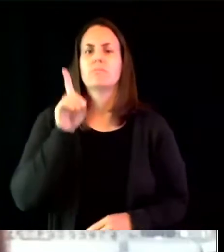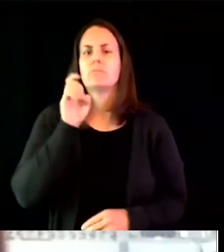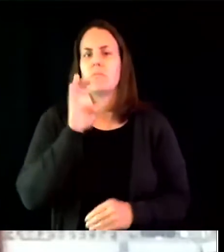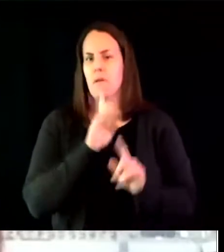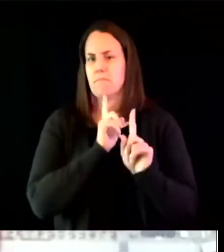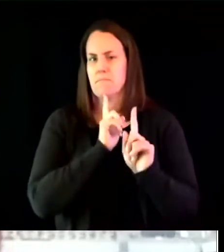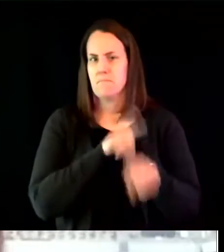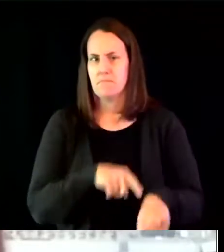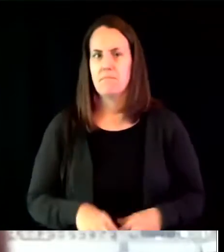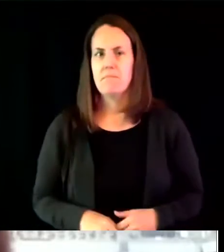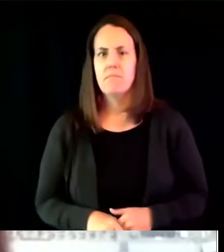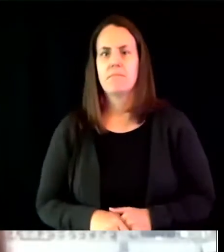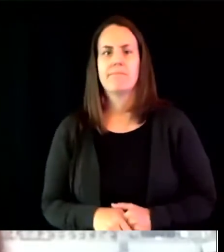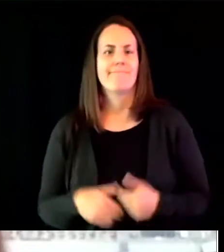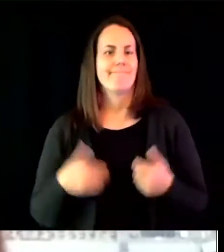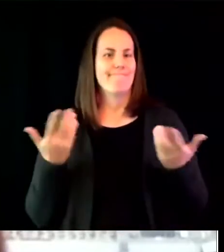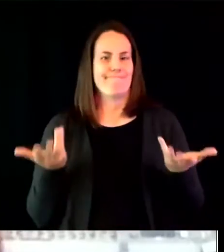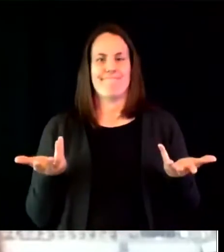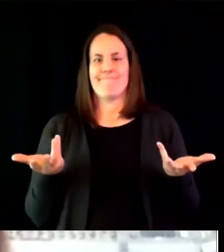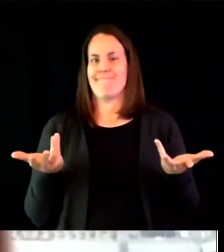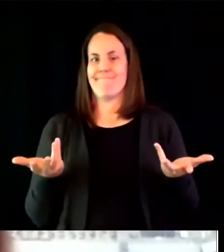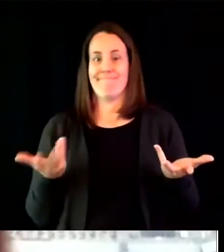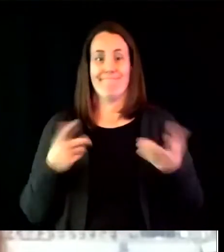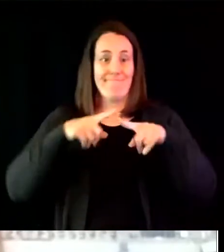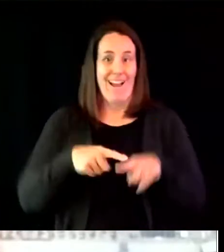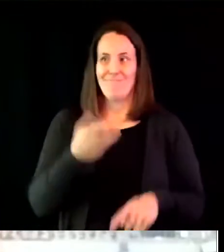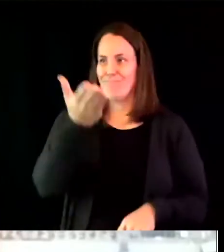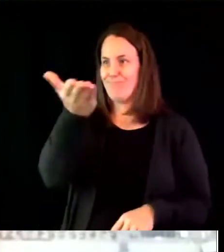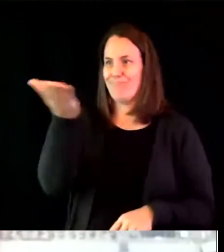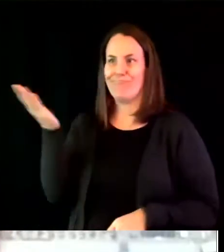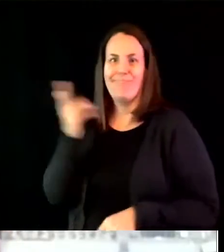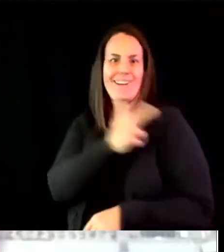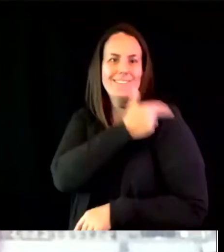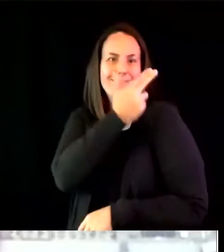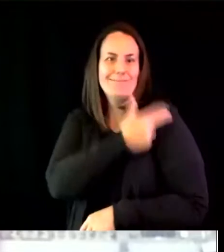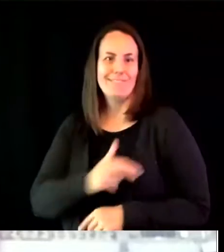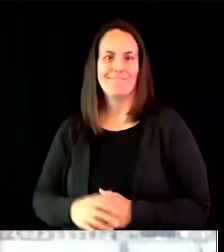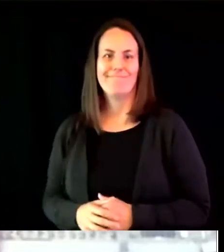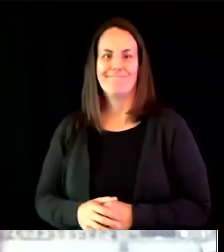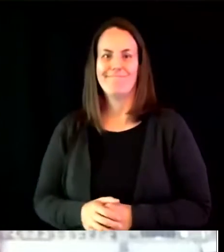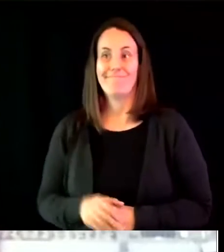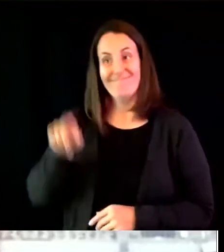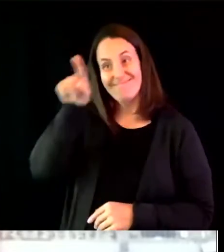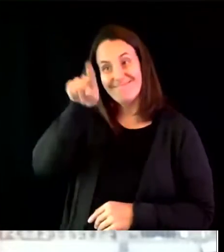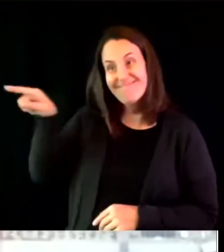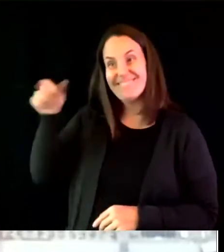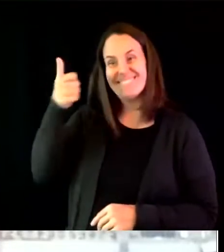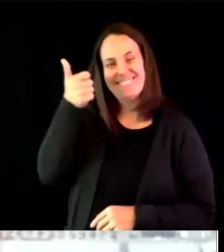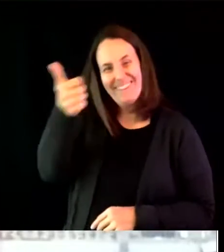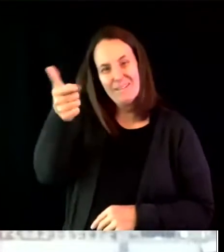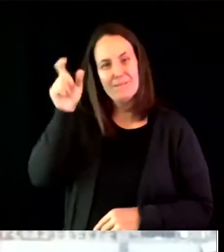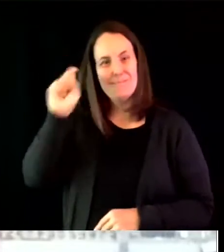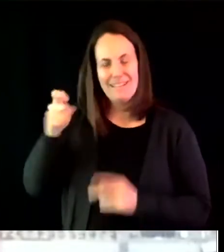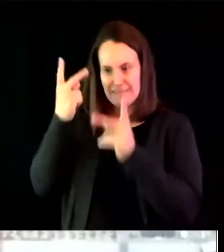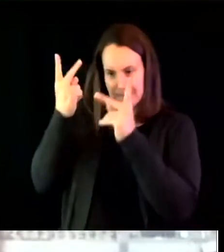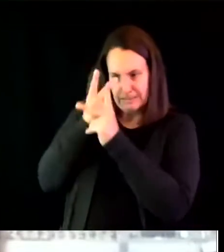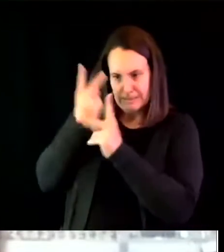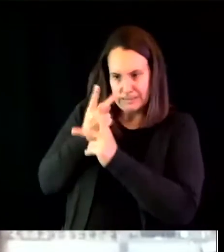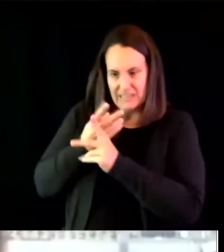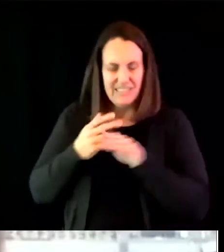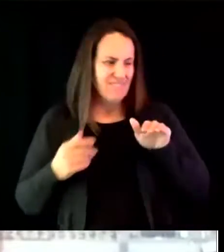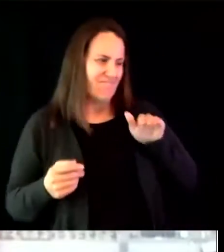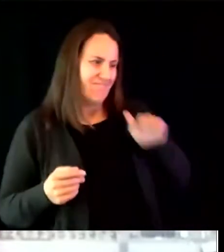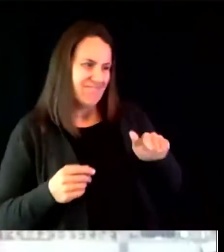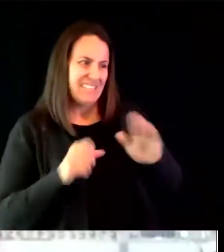to assess their bed capacity and their staffing resources. They communicate to us what the potential is for us to